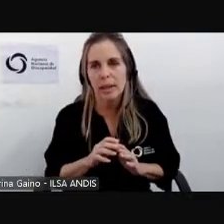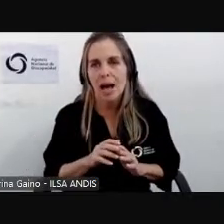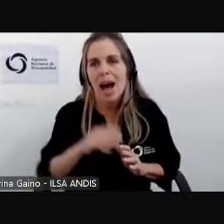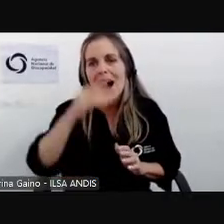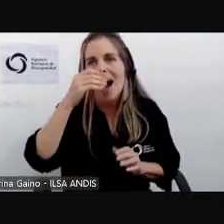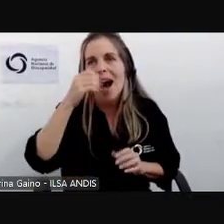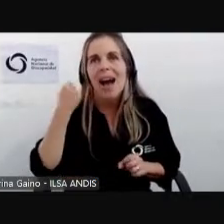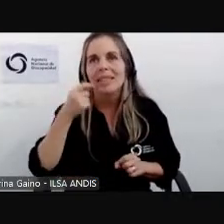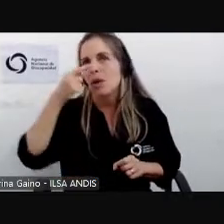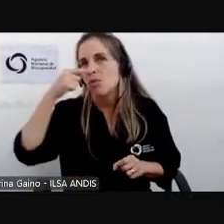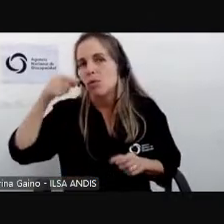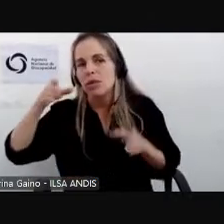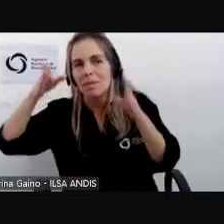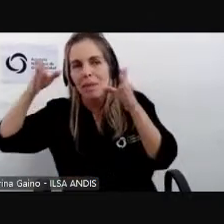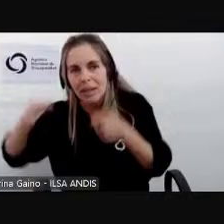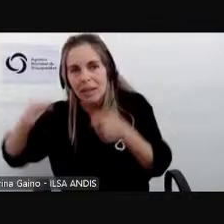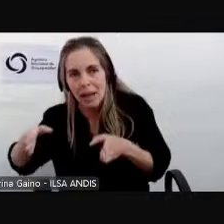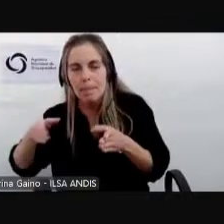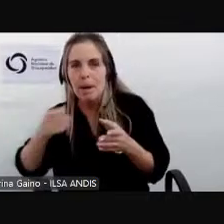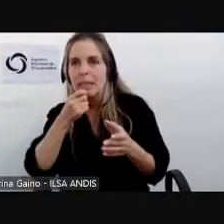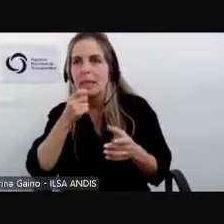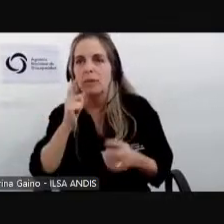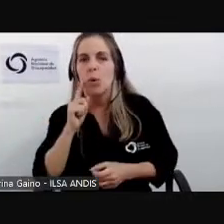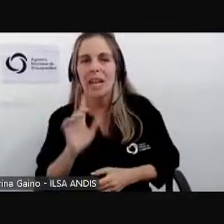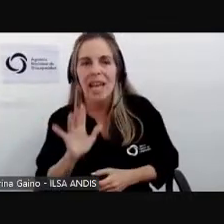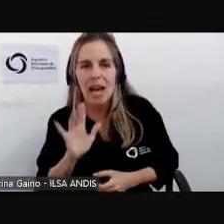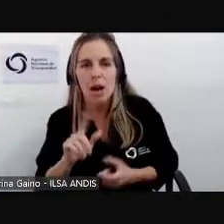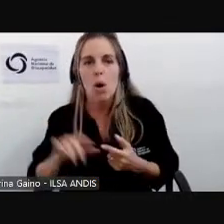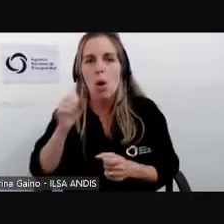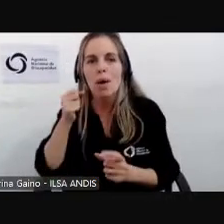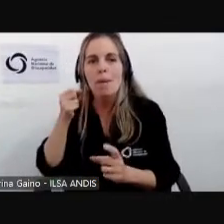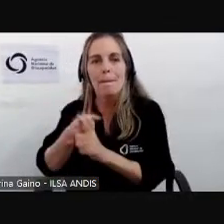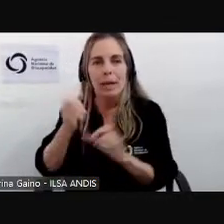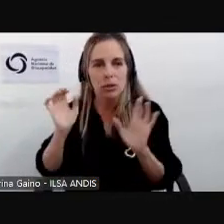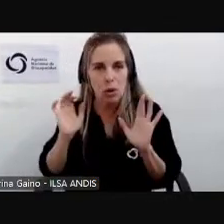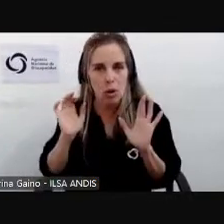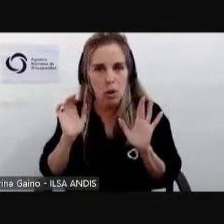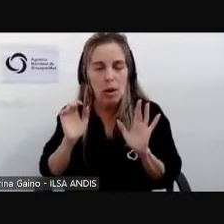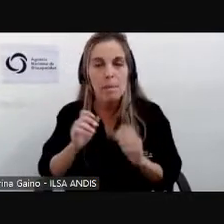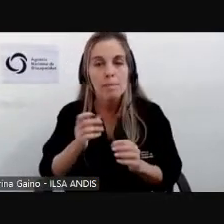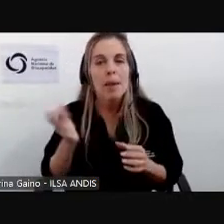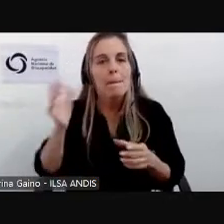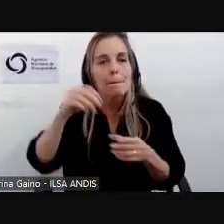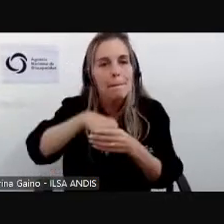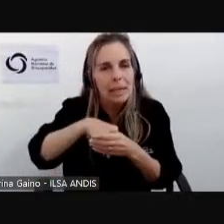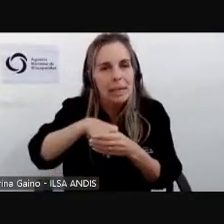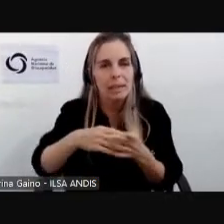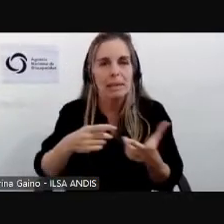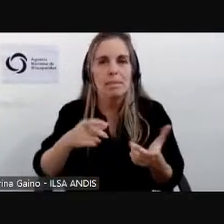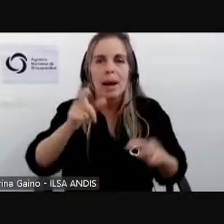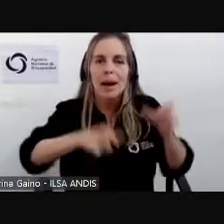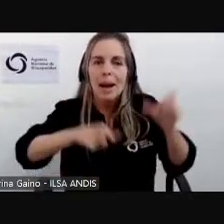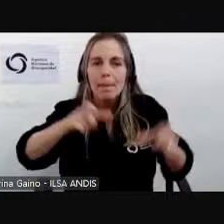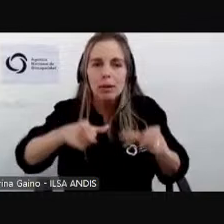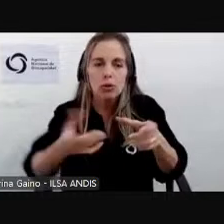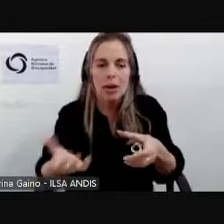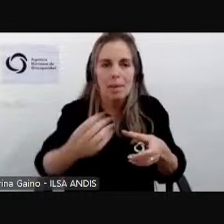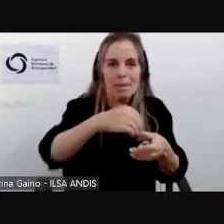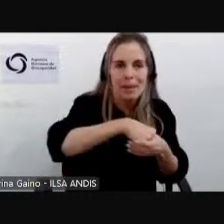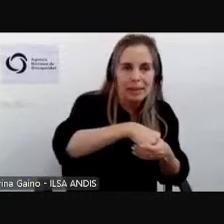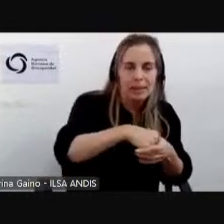which a risk is identified or an impact detected. Therefore, the engagement